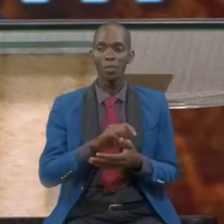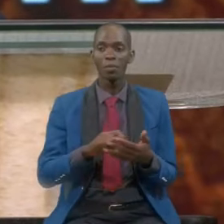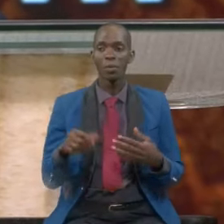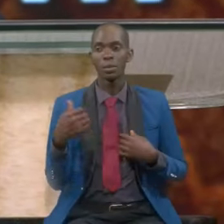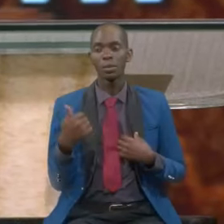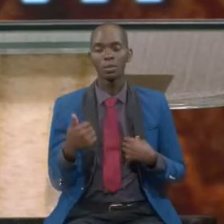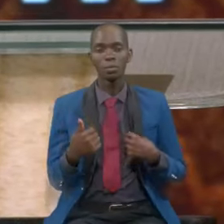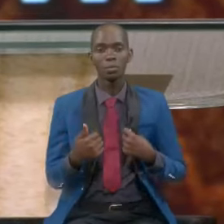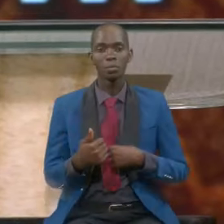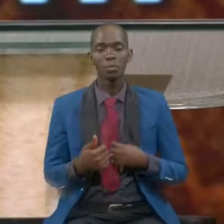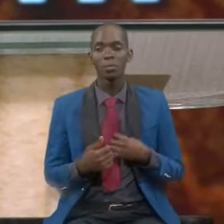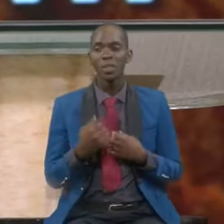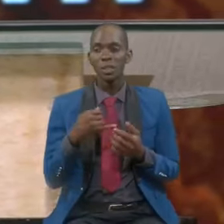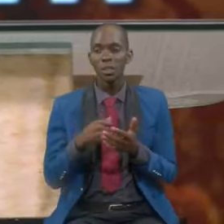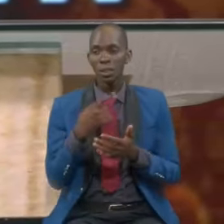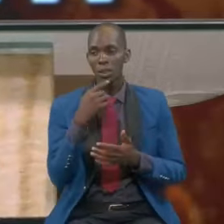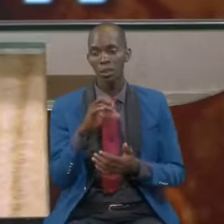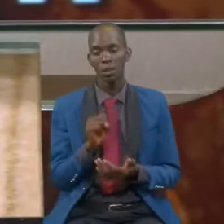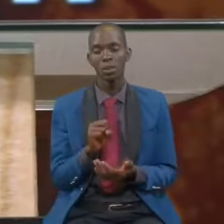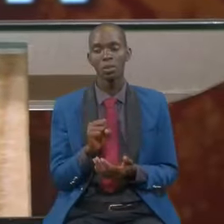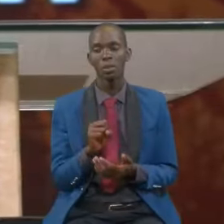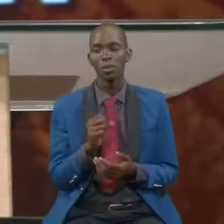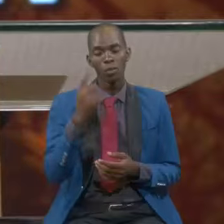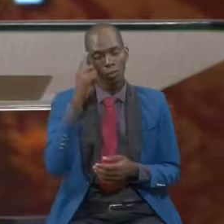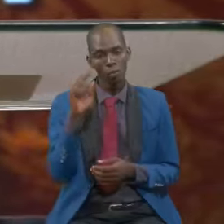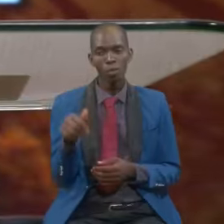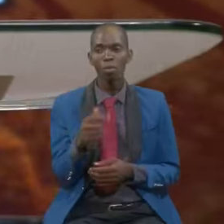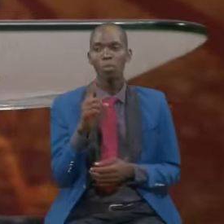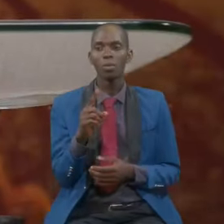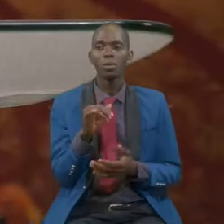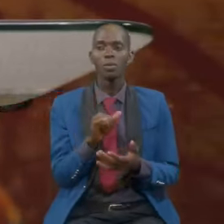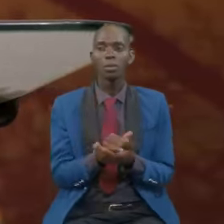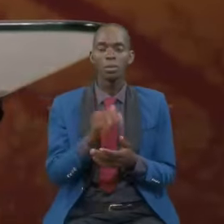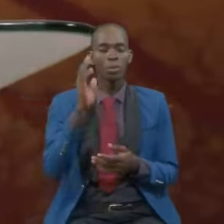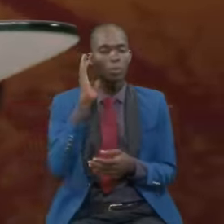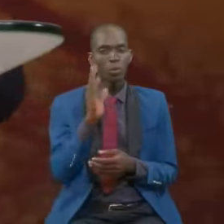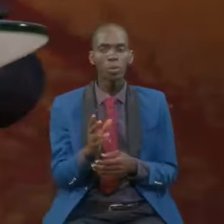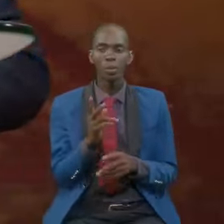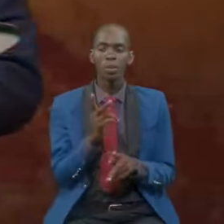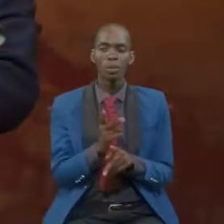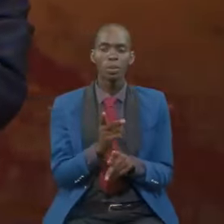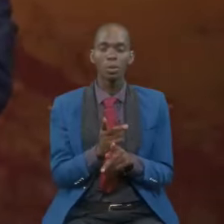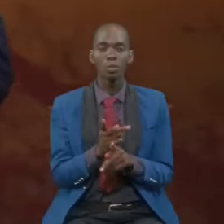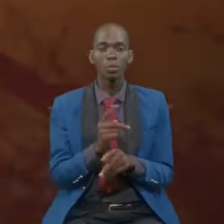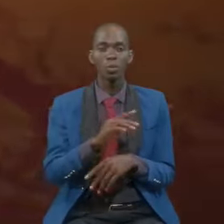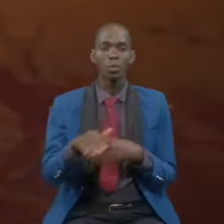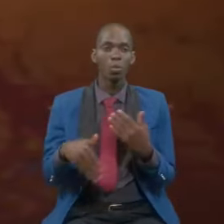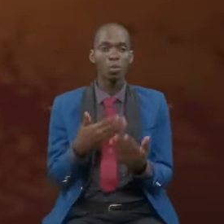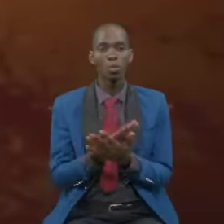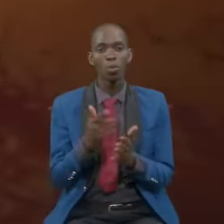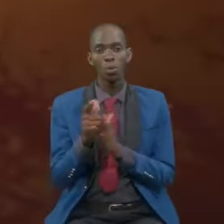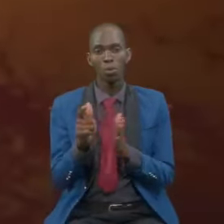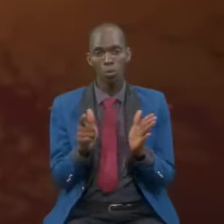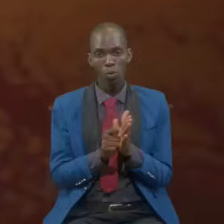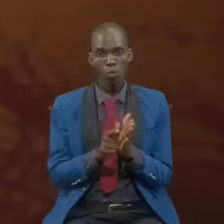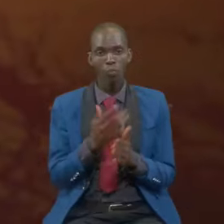10, it says, for whosoever shall keep the whole law and